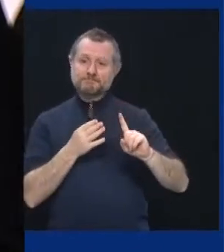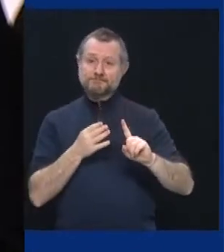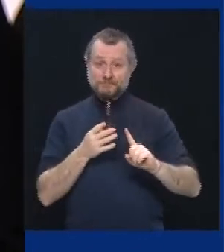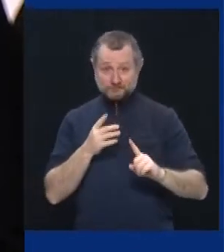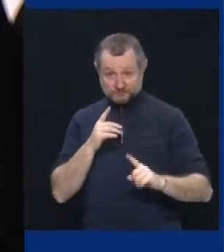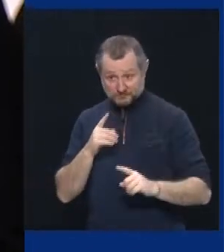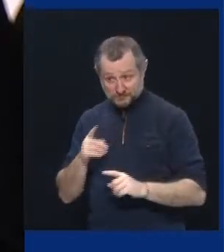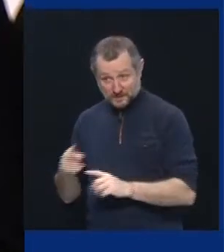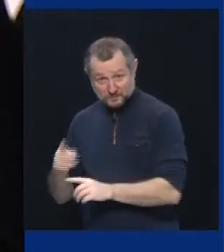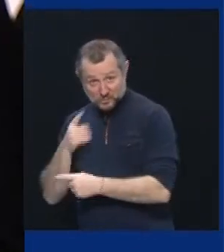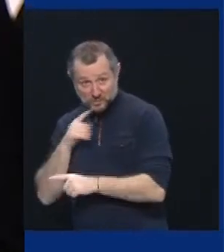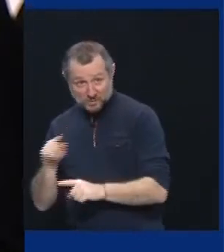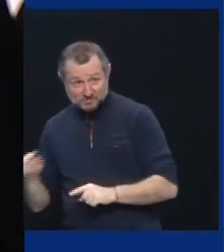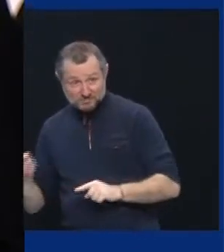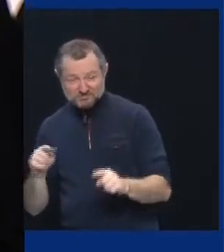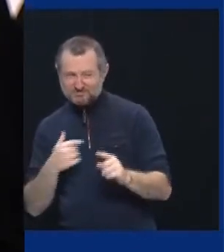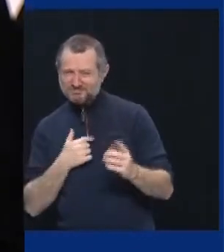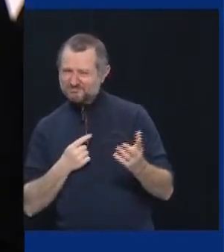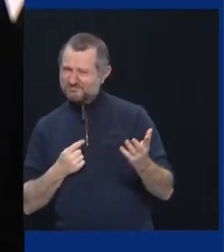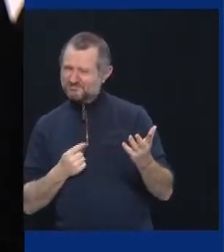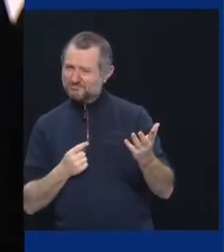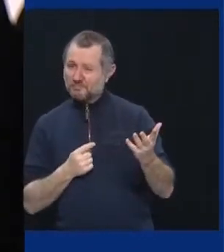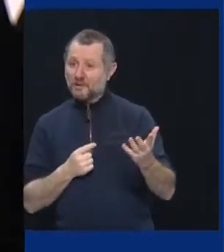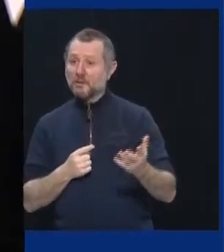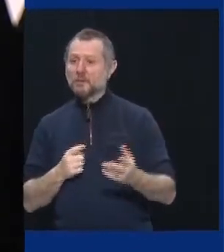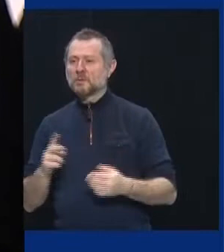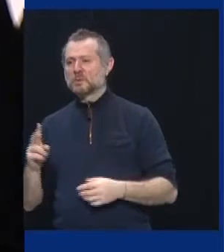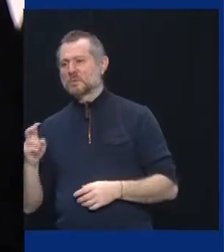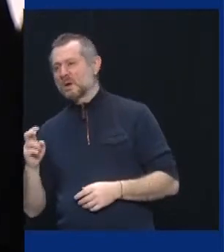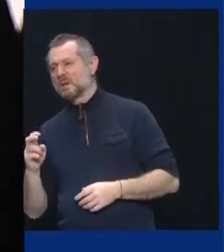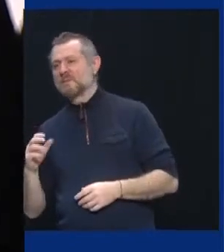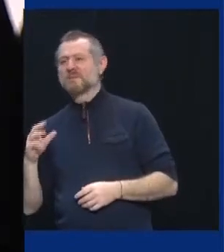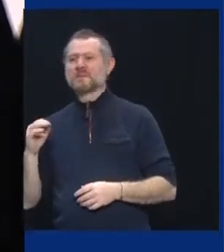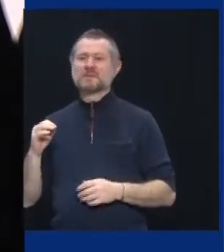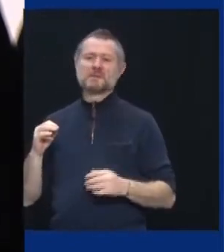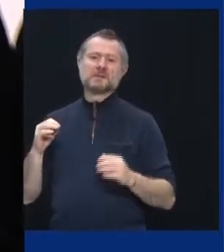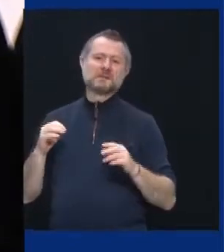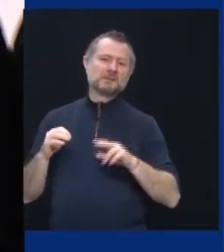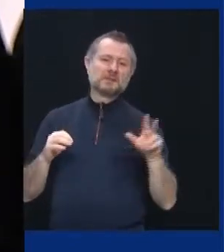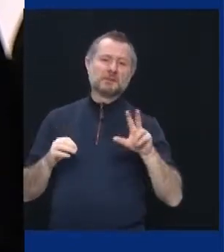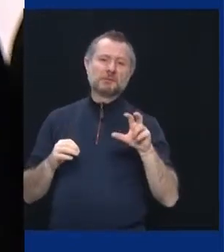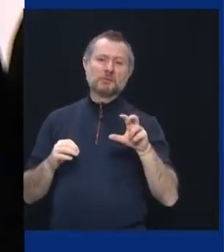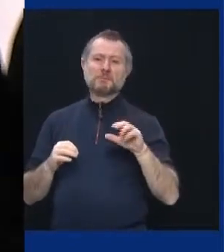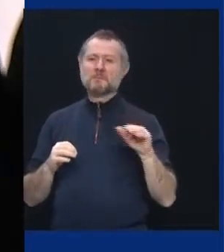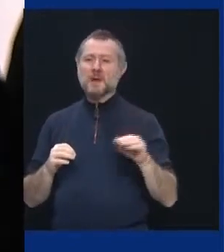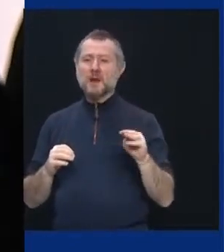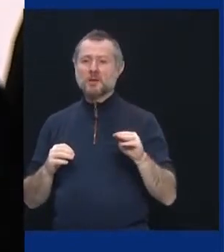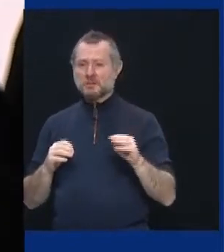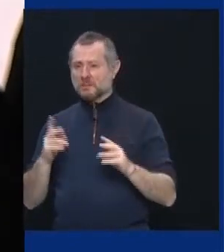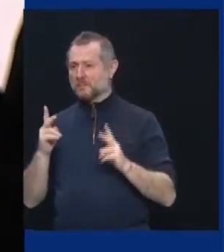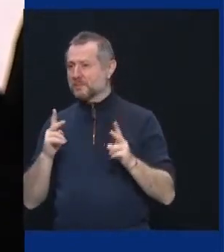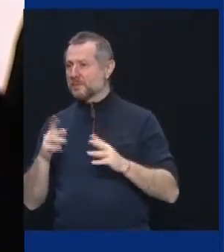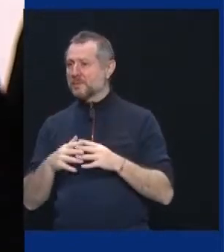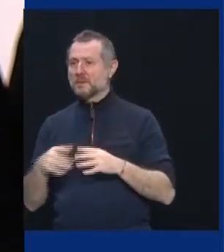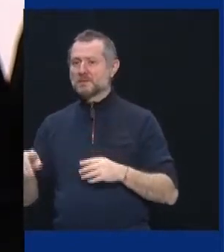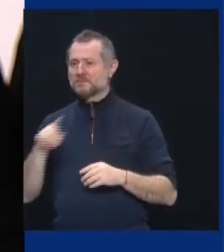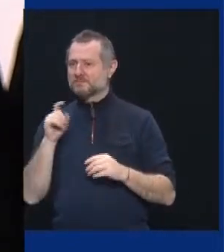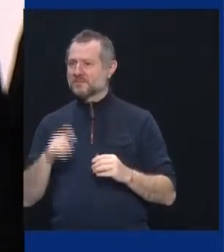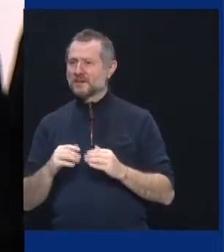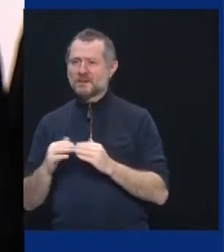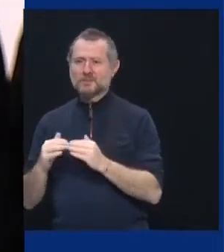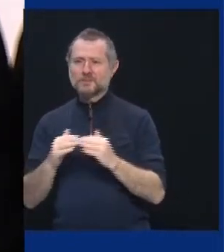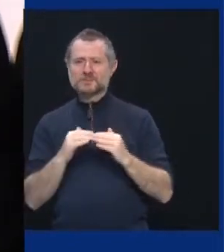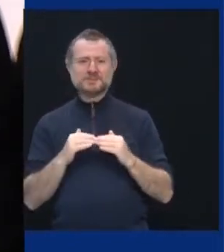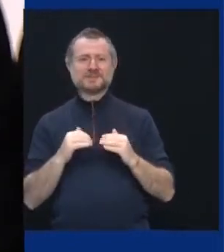200 plus to 300 million people, there had to be an equitable system to